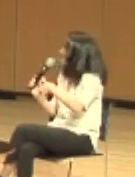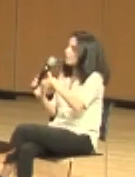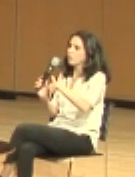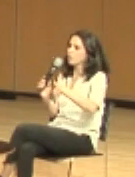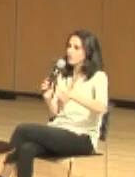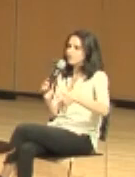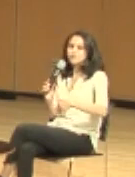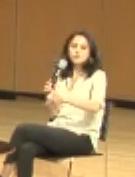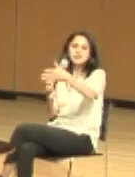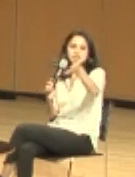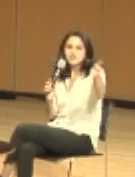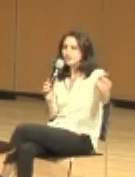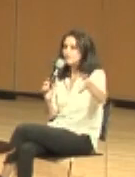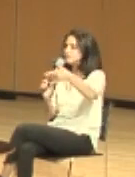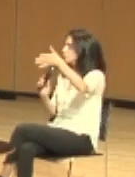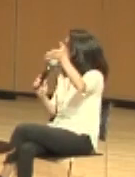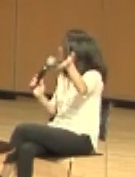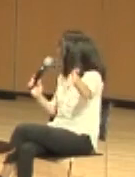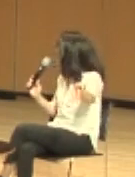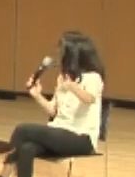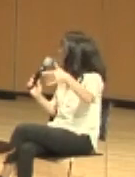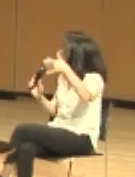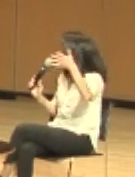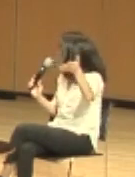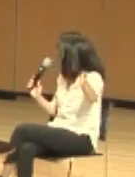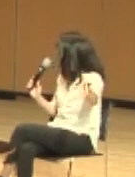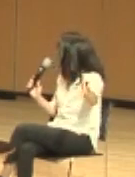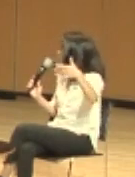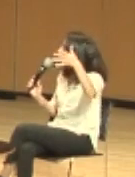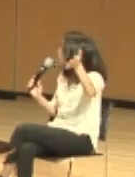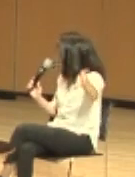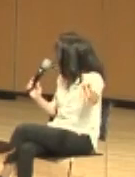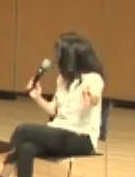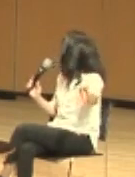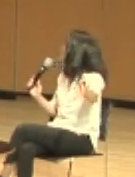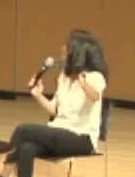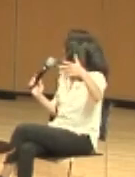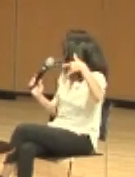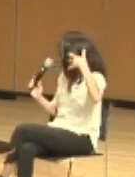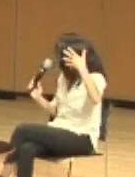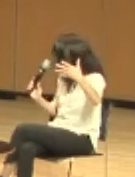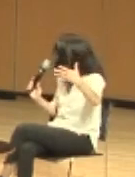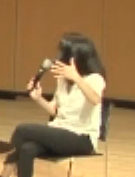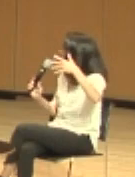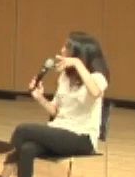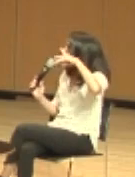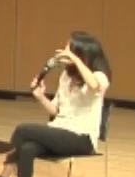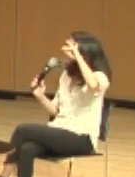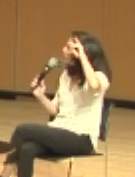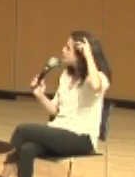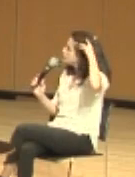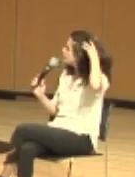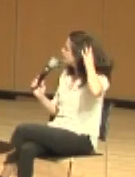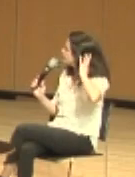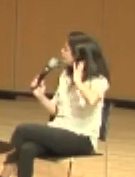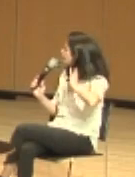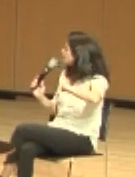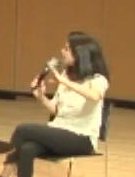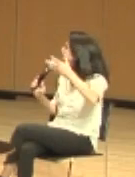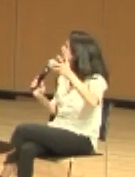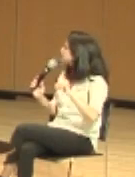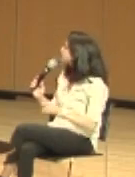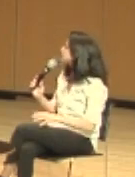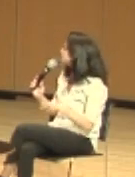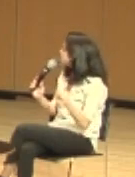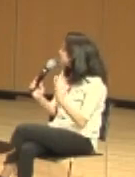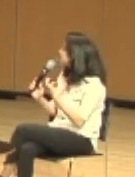jealousy or the futility of adultery which is what summer which is what dream of autumn really Clues us into but but but what